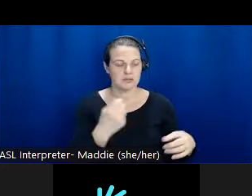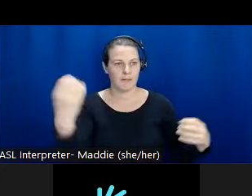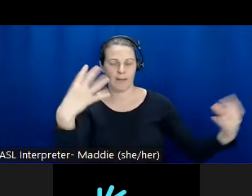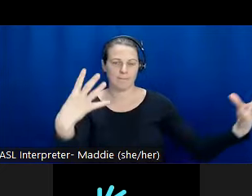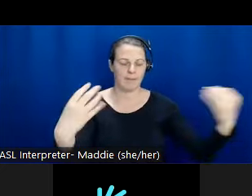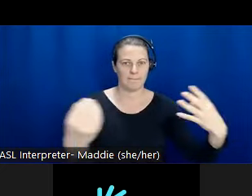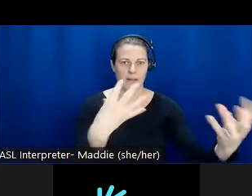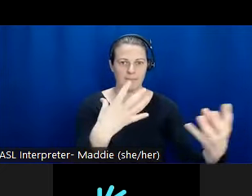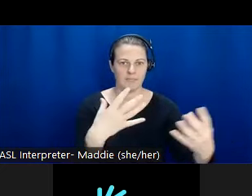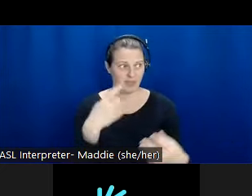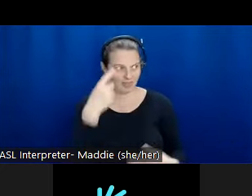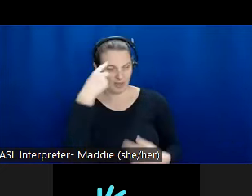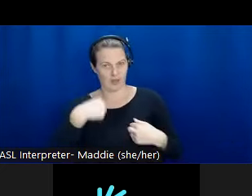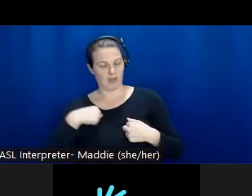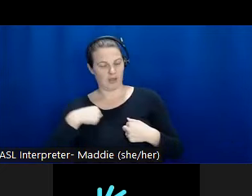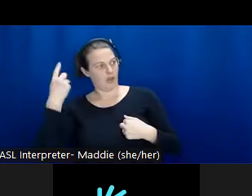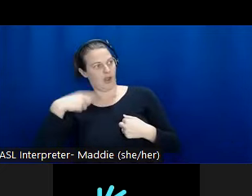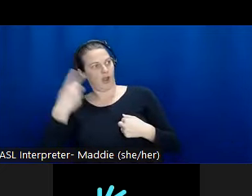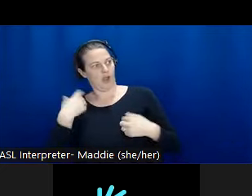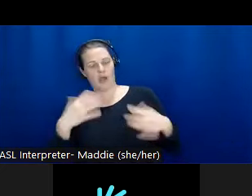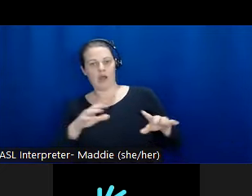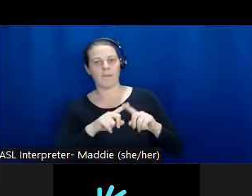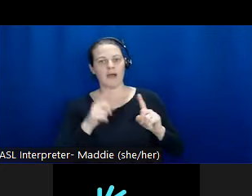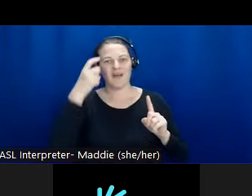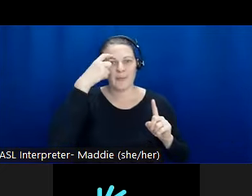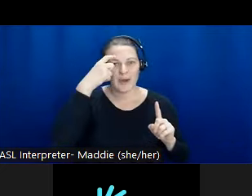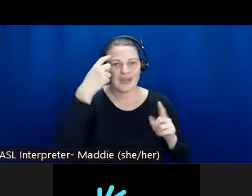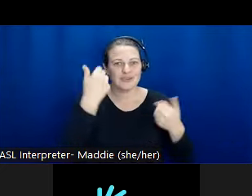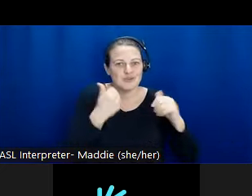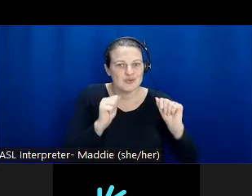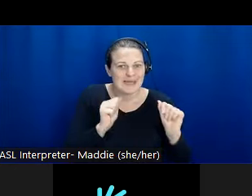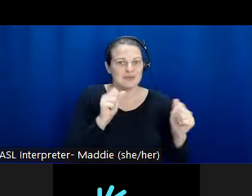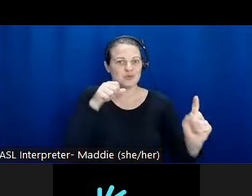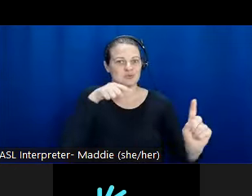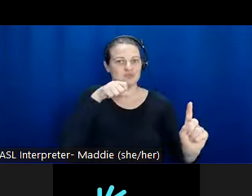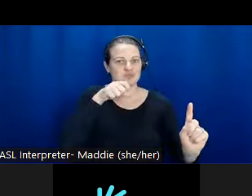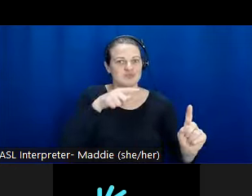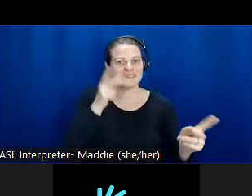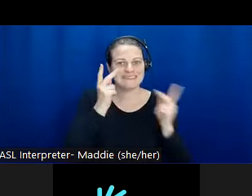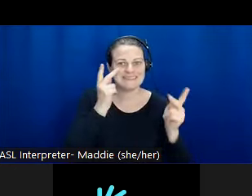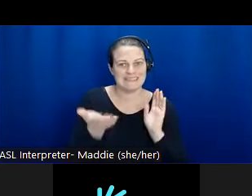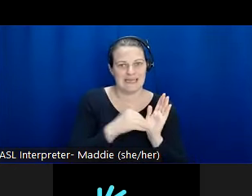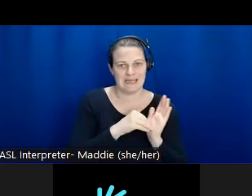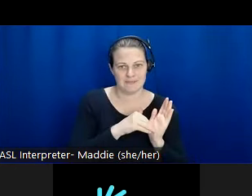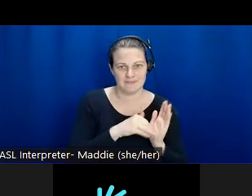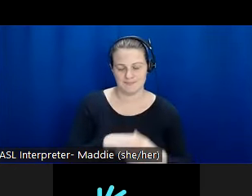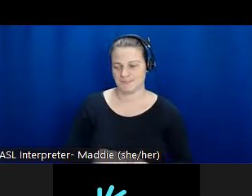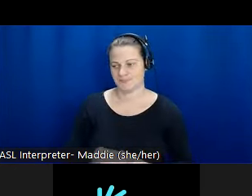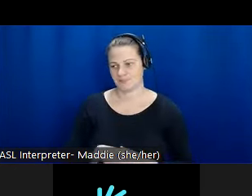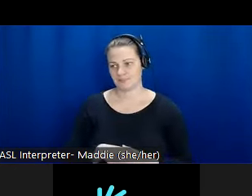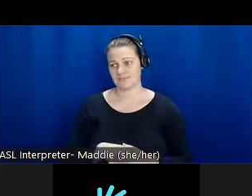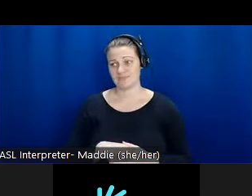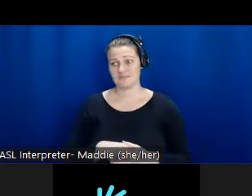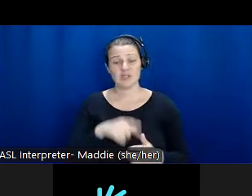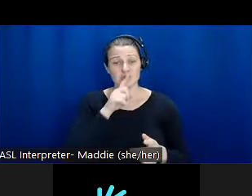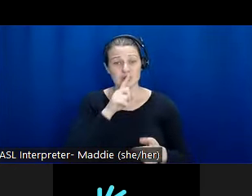their brain trying to stimulate seeing again. And so in order to mitigate a lot of things,